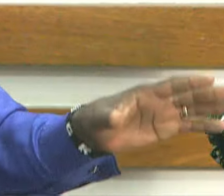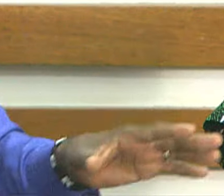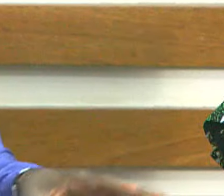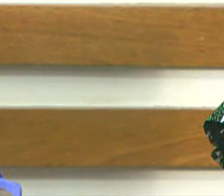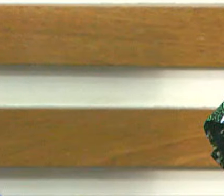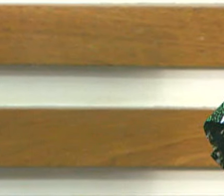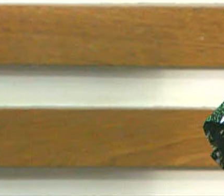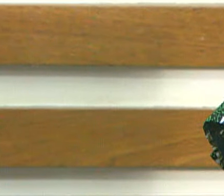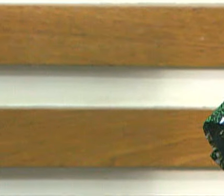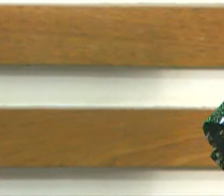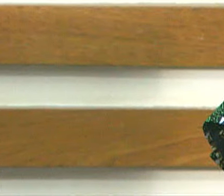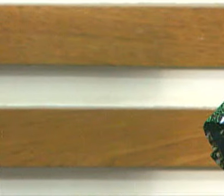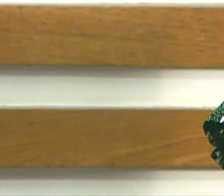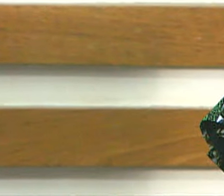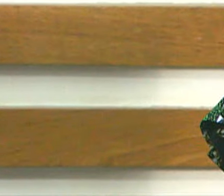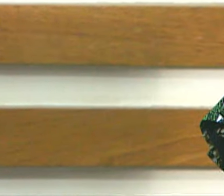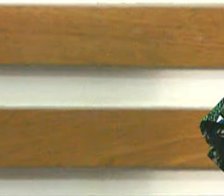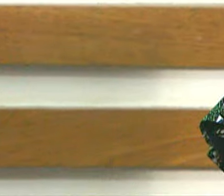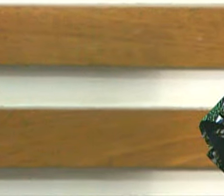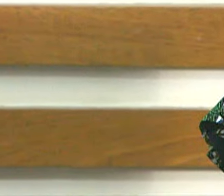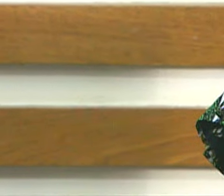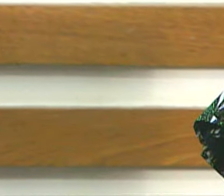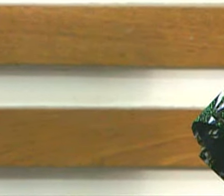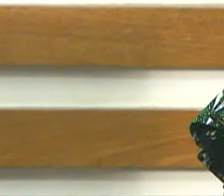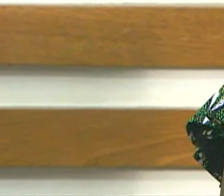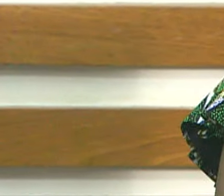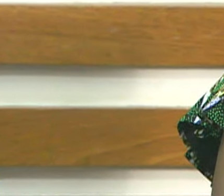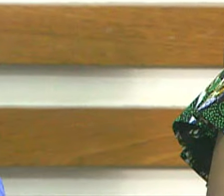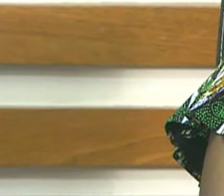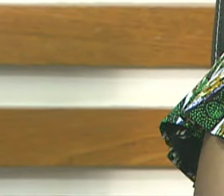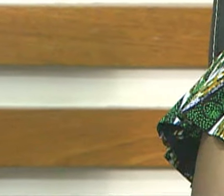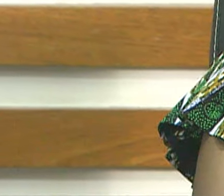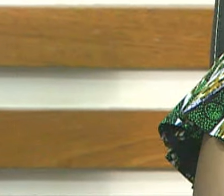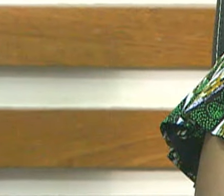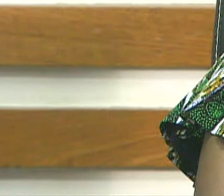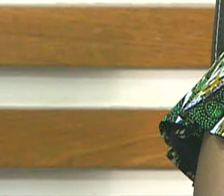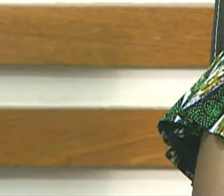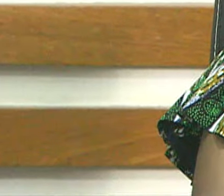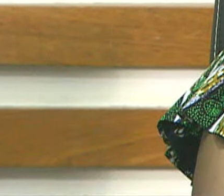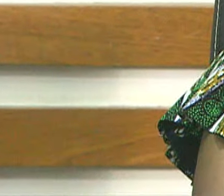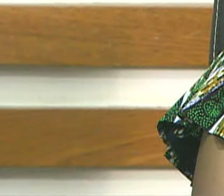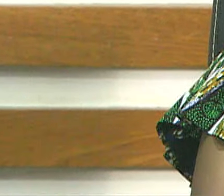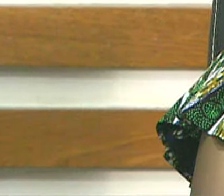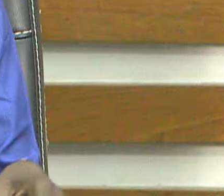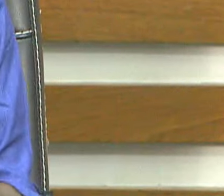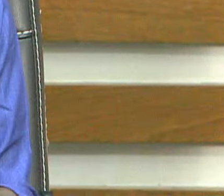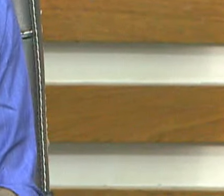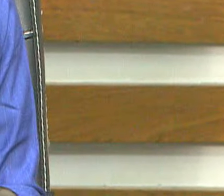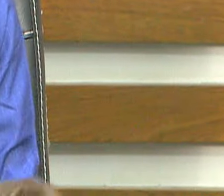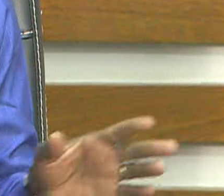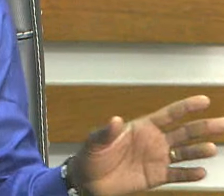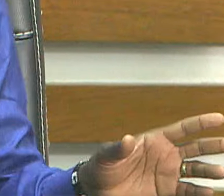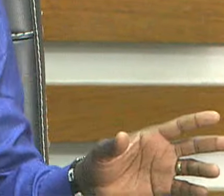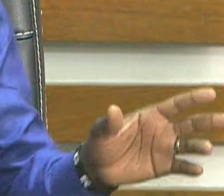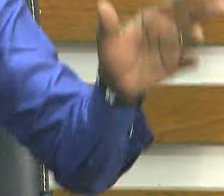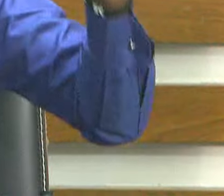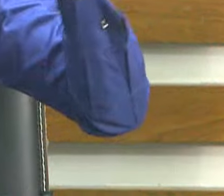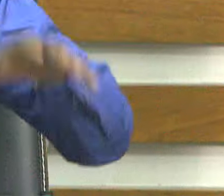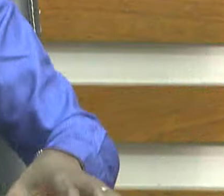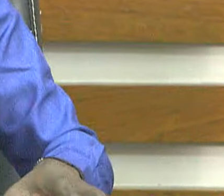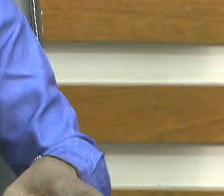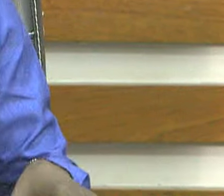On the far left, I want to introduce the Honorable Catherine Zainab Tayawali, seated next to me as somebody who they